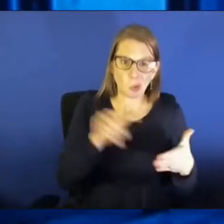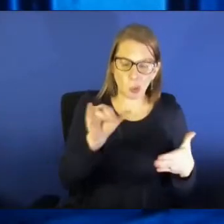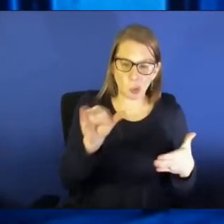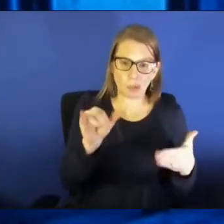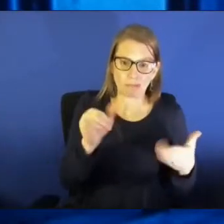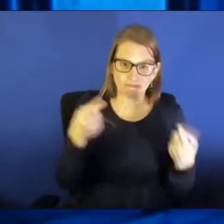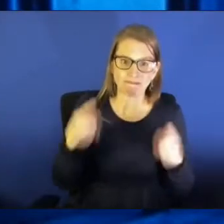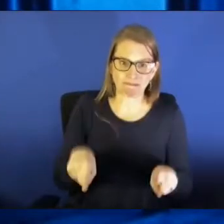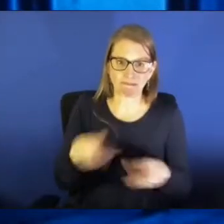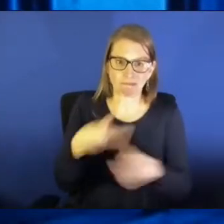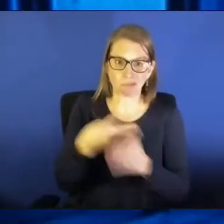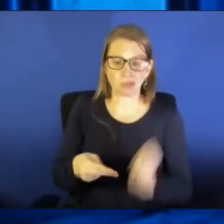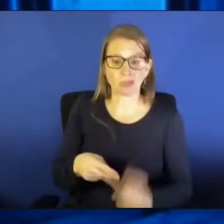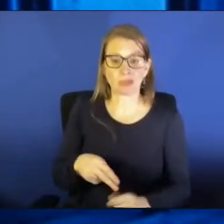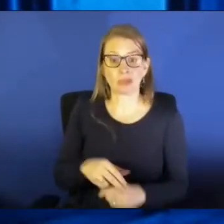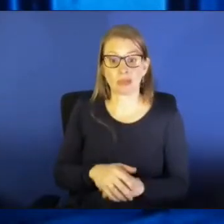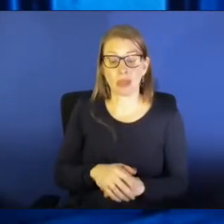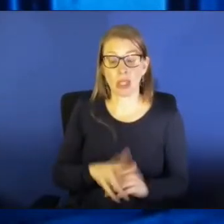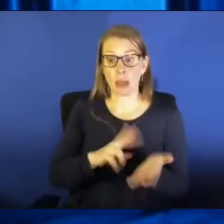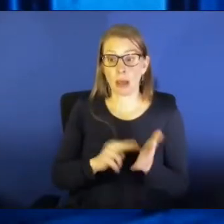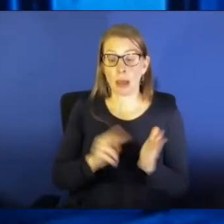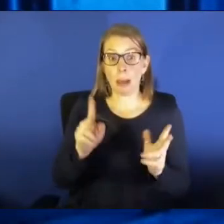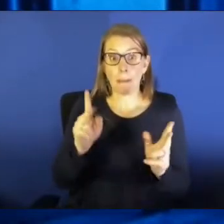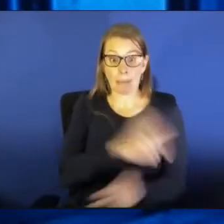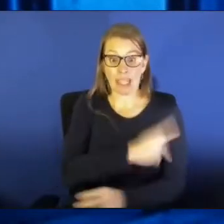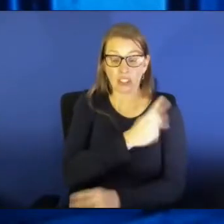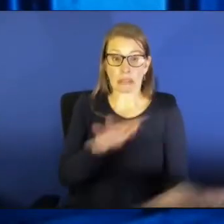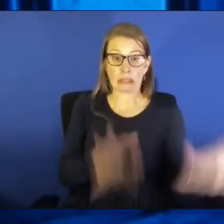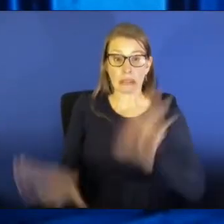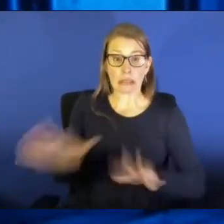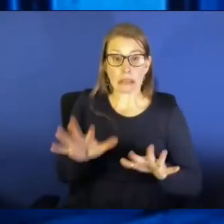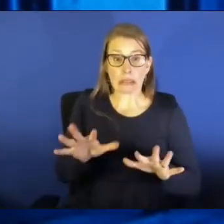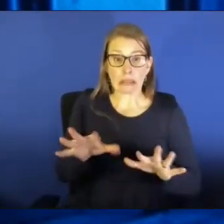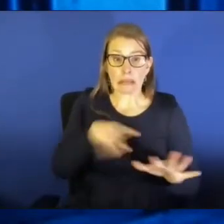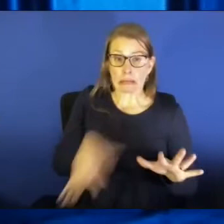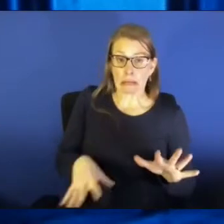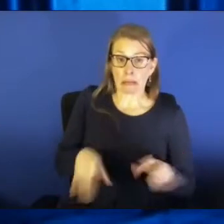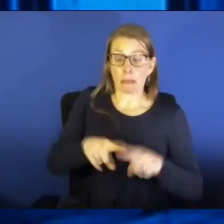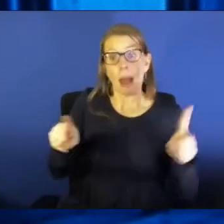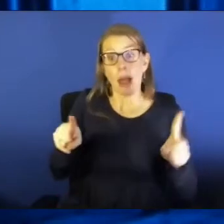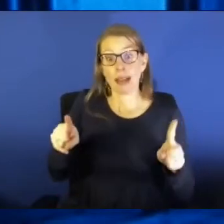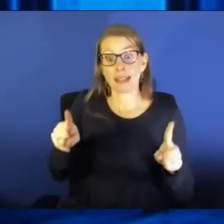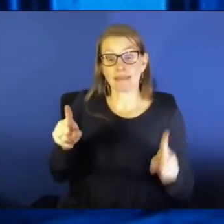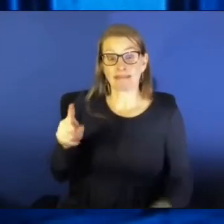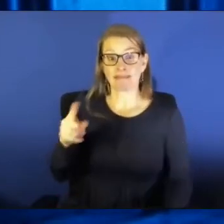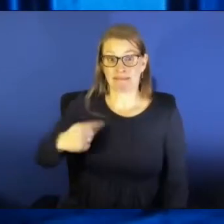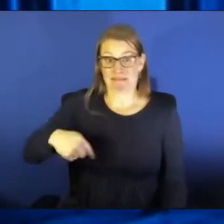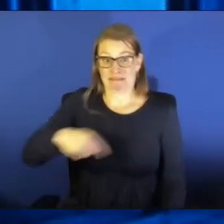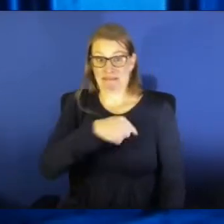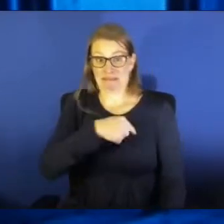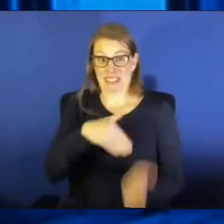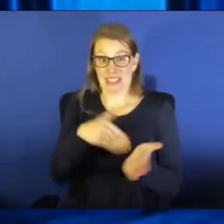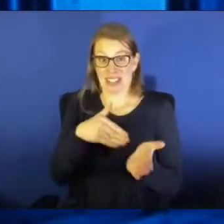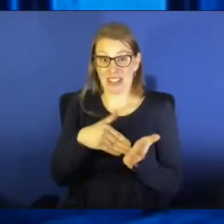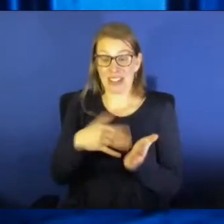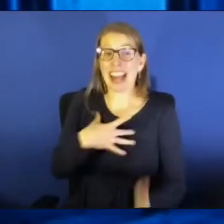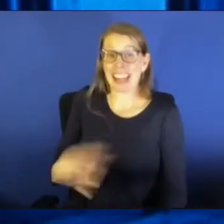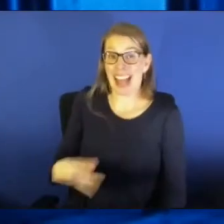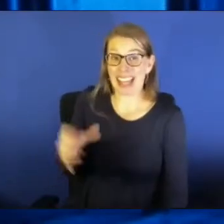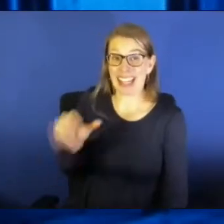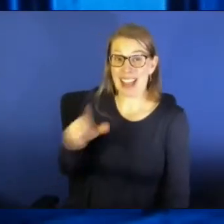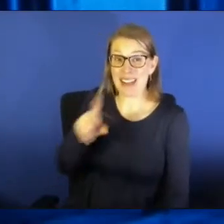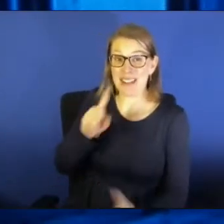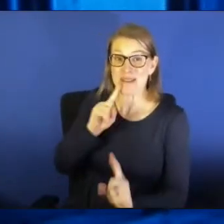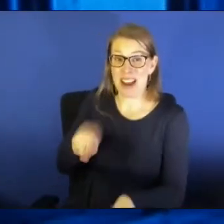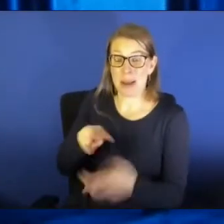a welcome event for a patient, but for melanoma doctors like us, we like vitiligo because that's telling us we have an activated